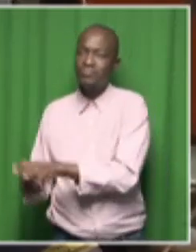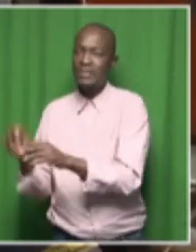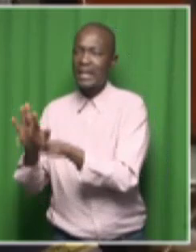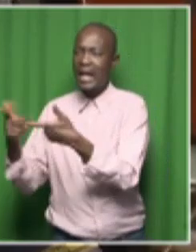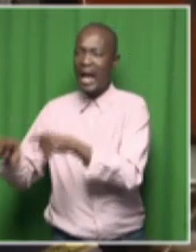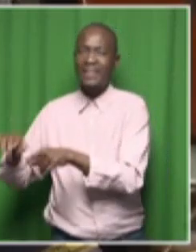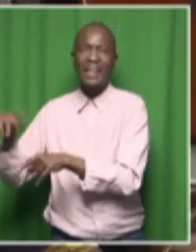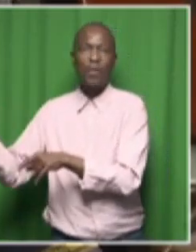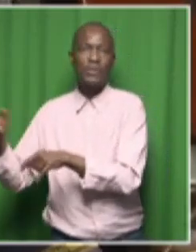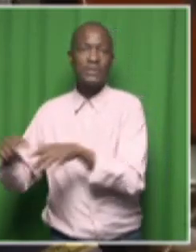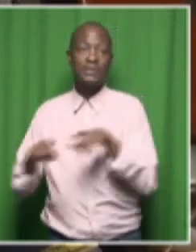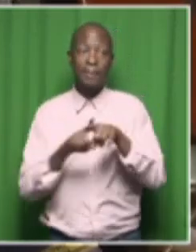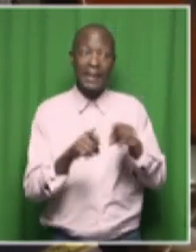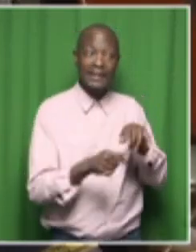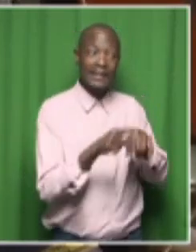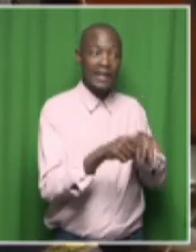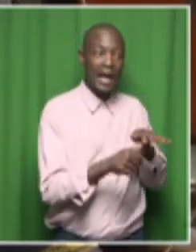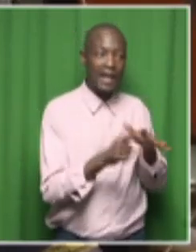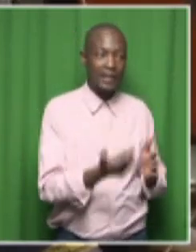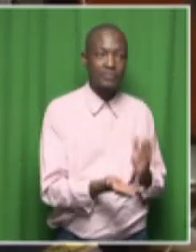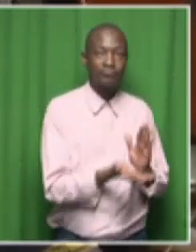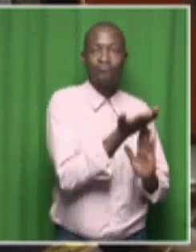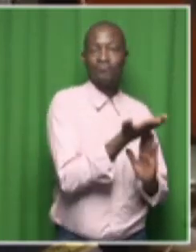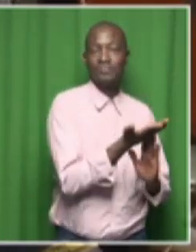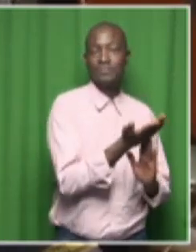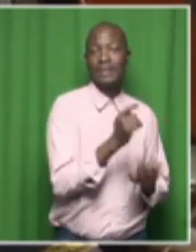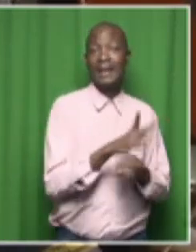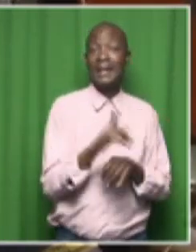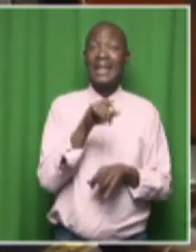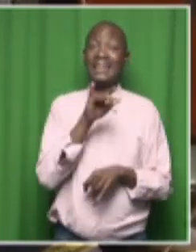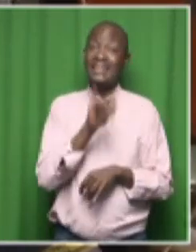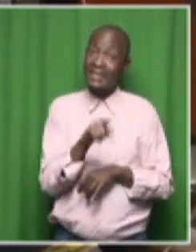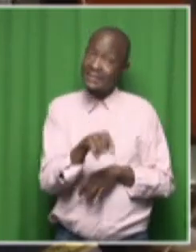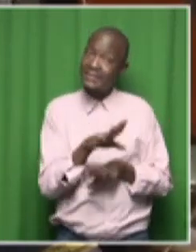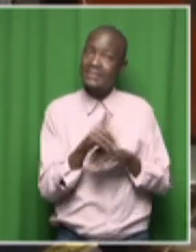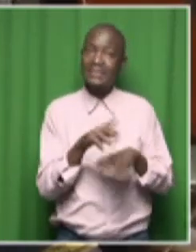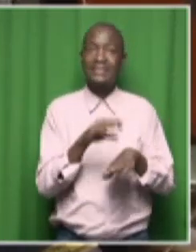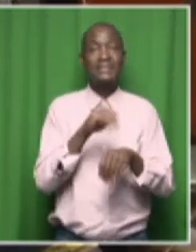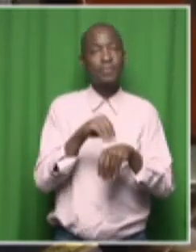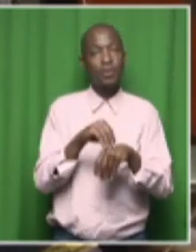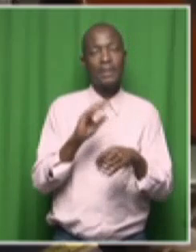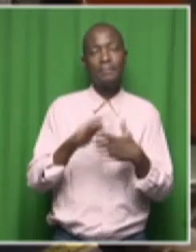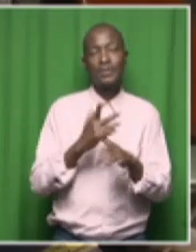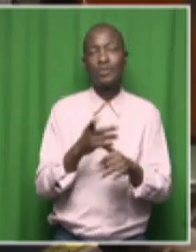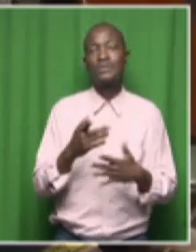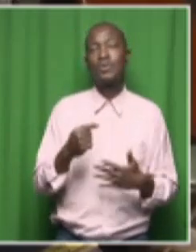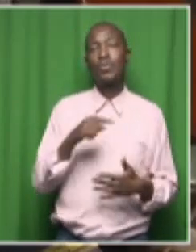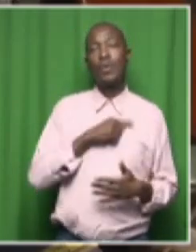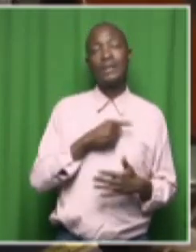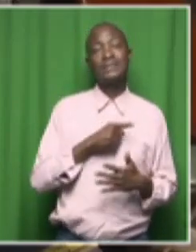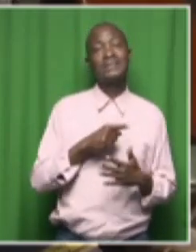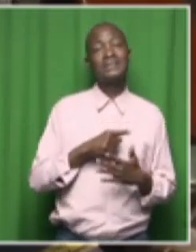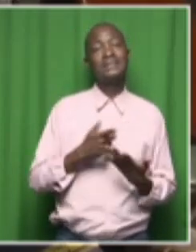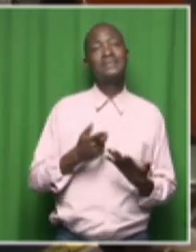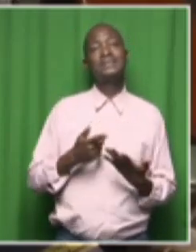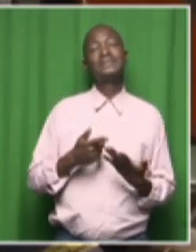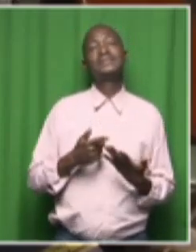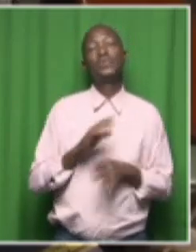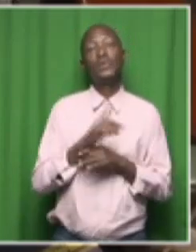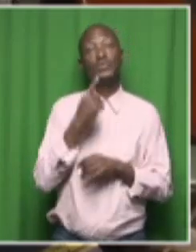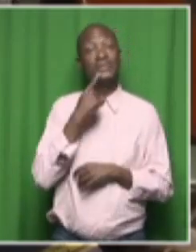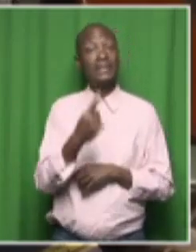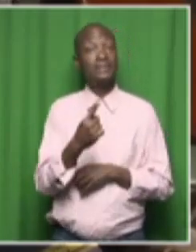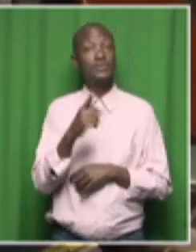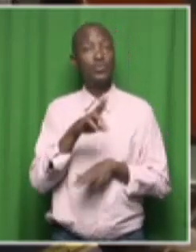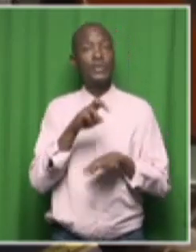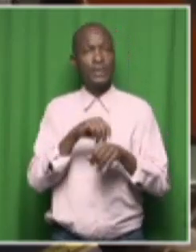So, but that is a problem, because it's a downside to the situation whereby we say we need